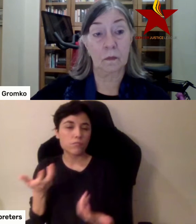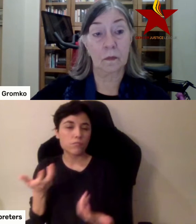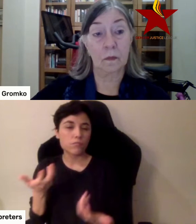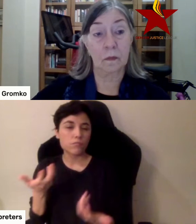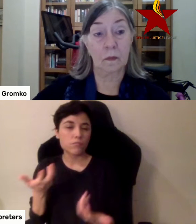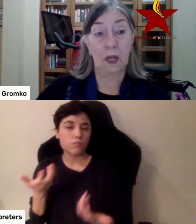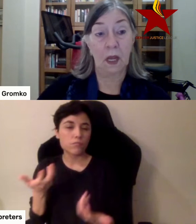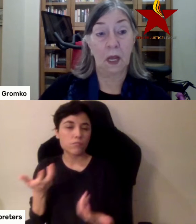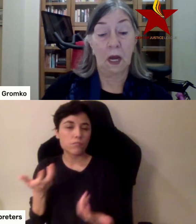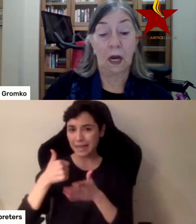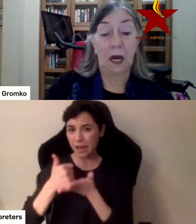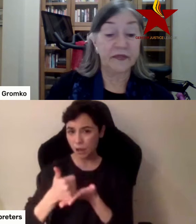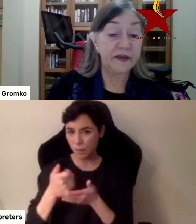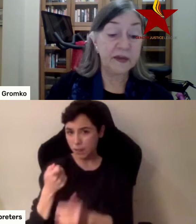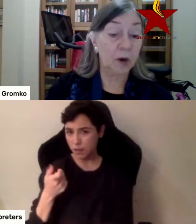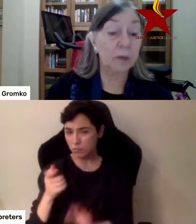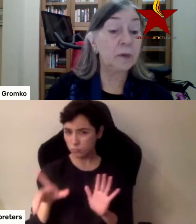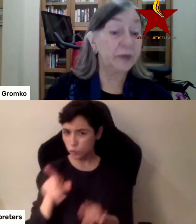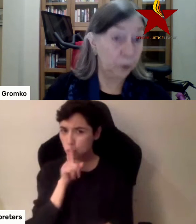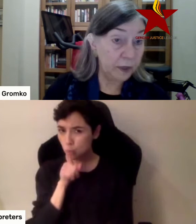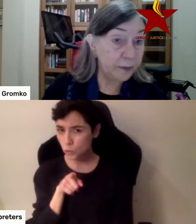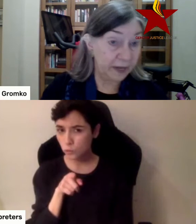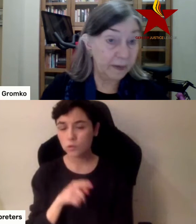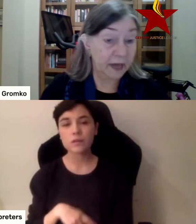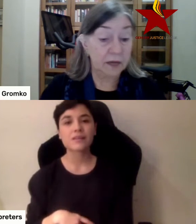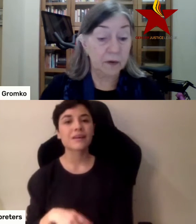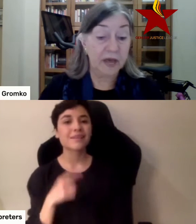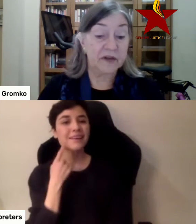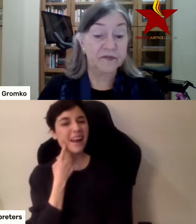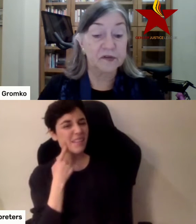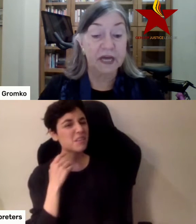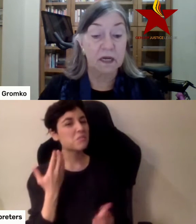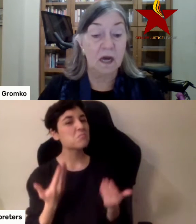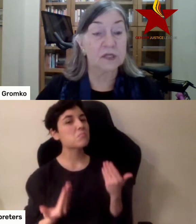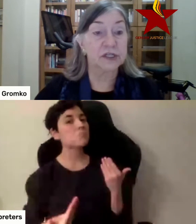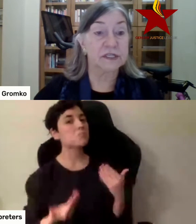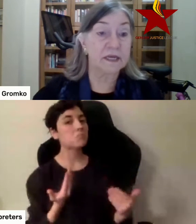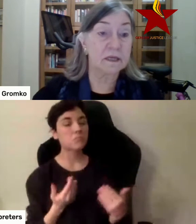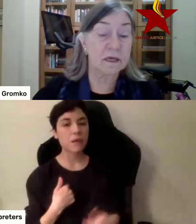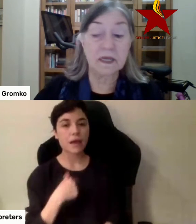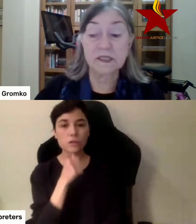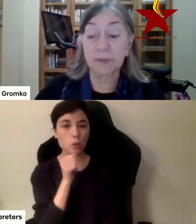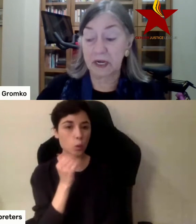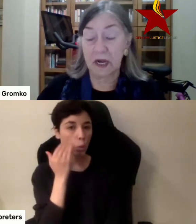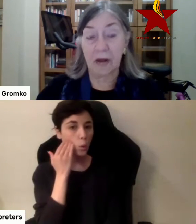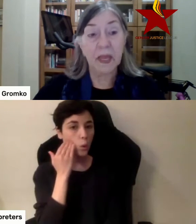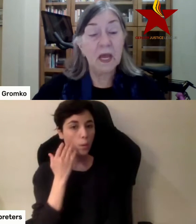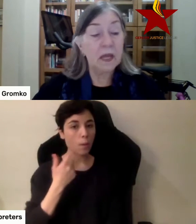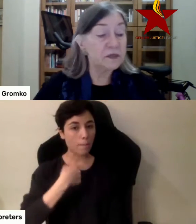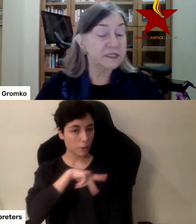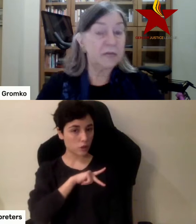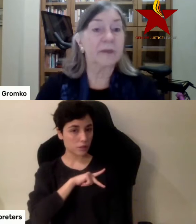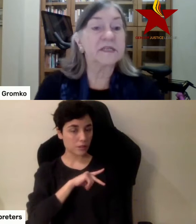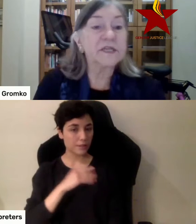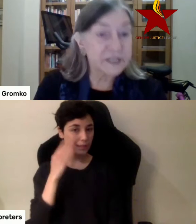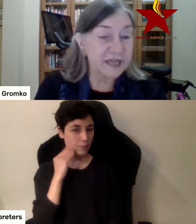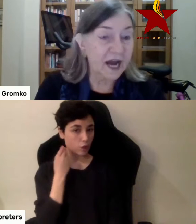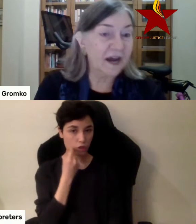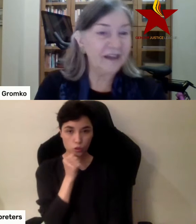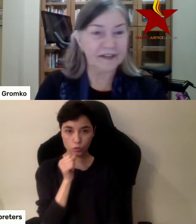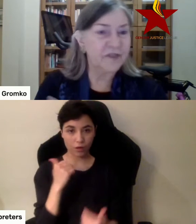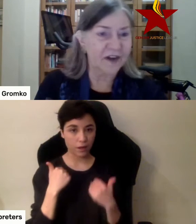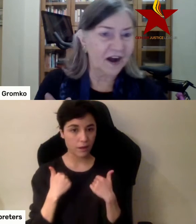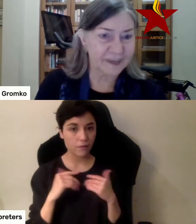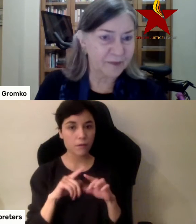that true? I think it probably would be, Michael. I don't have any firsthand knowledge to say that it is, but CPAP is